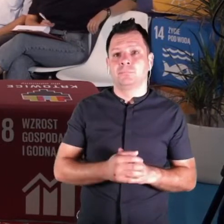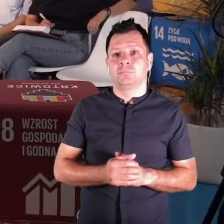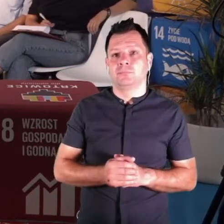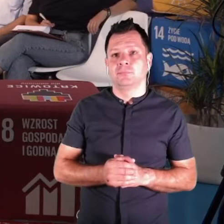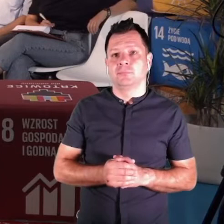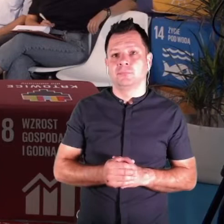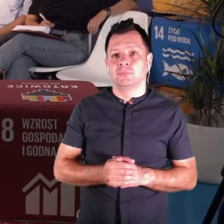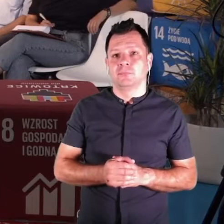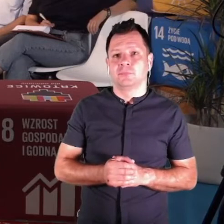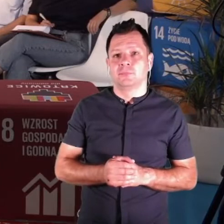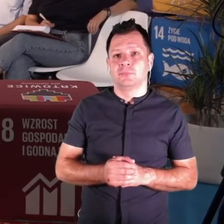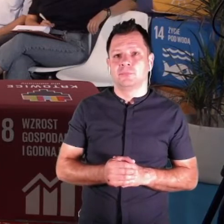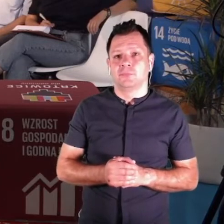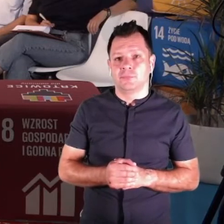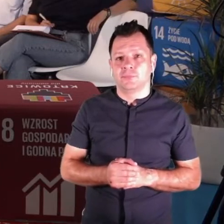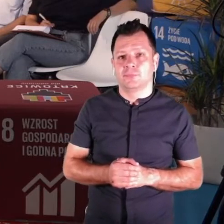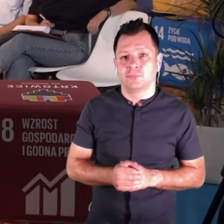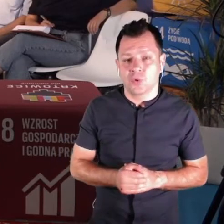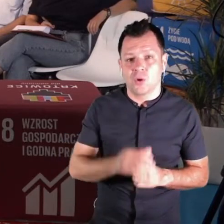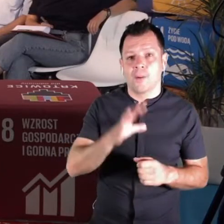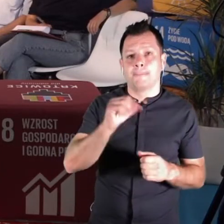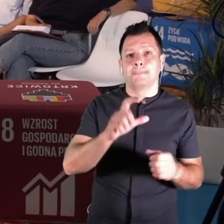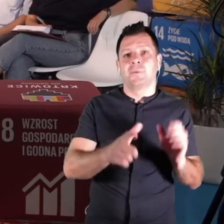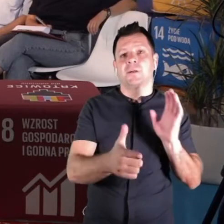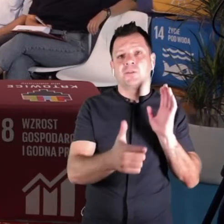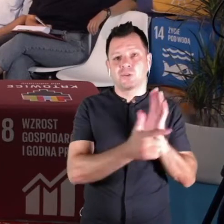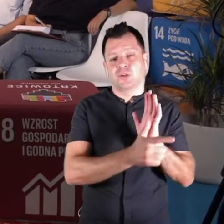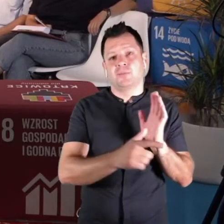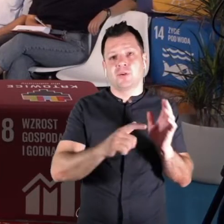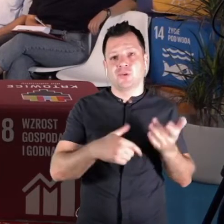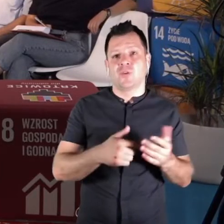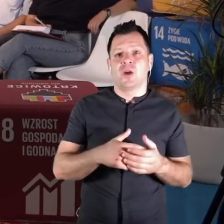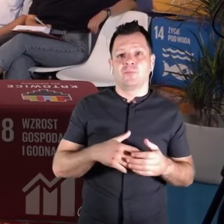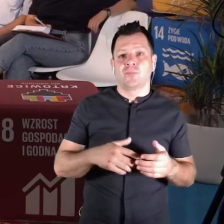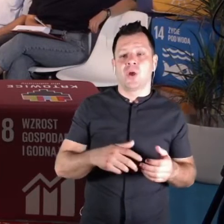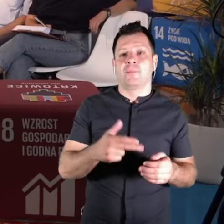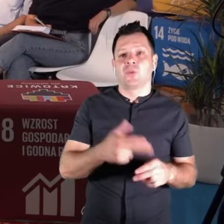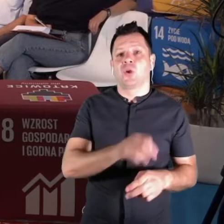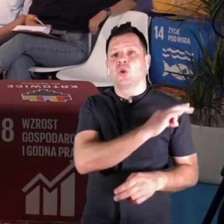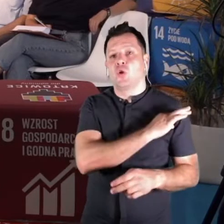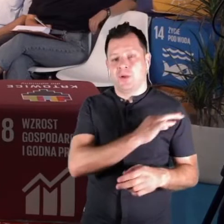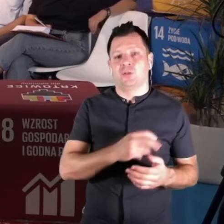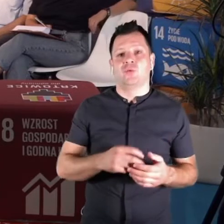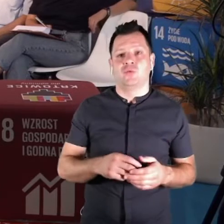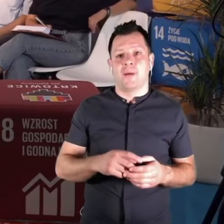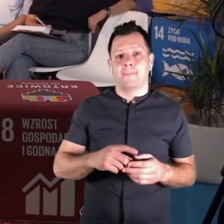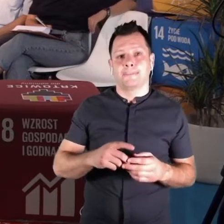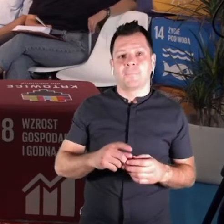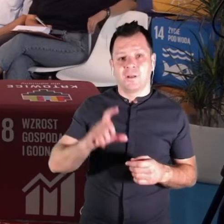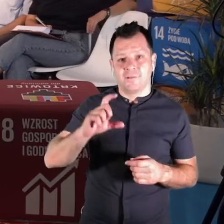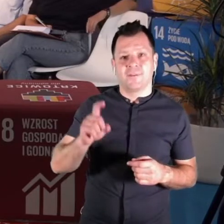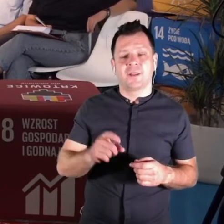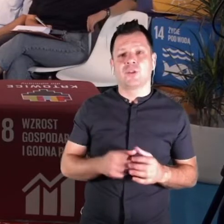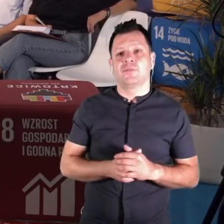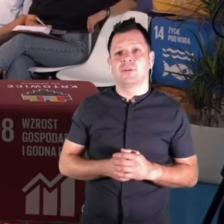1,092,000 people. So like big city for a lab. And what's always also different than from